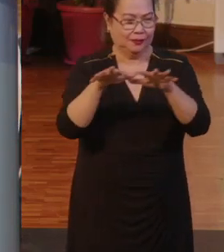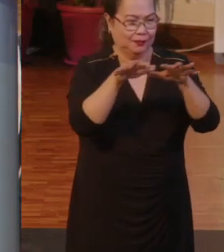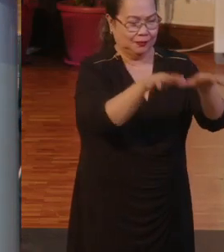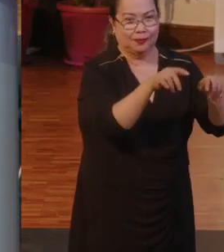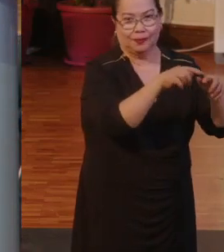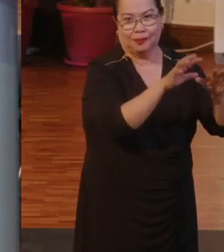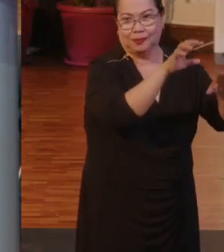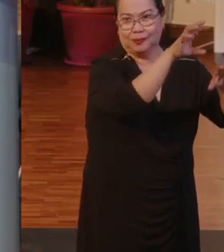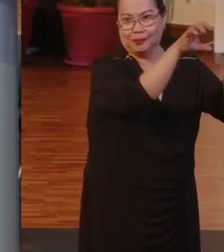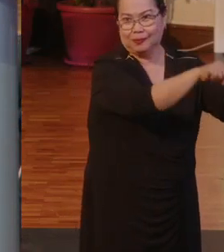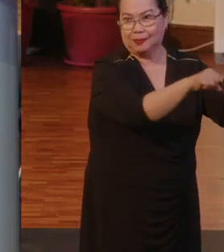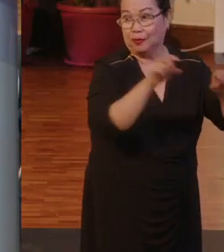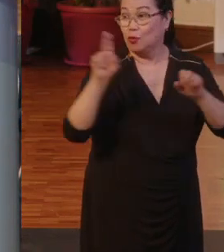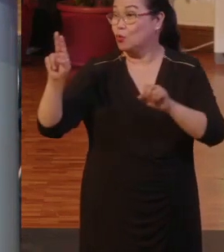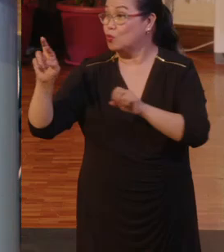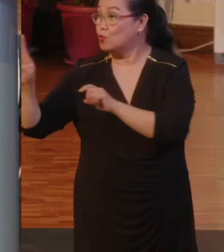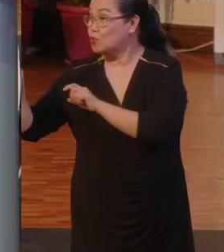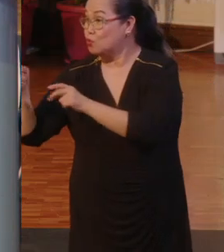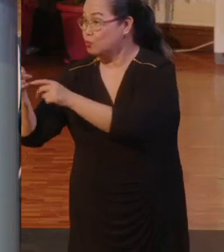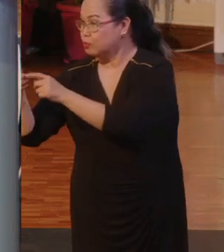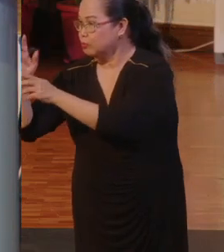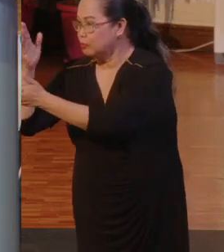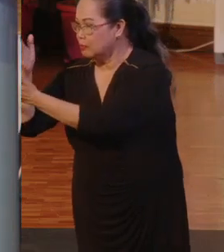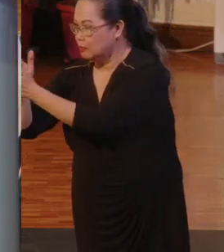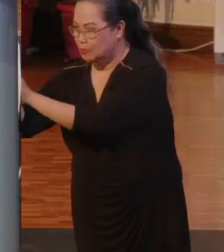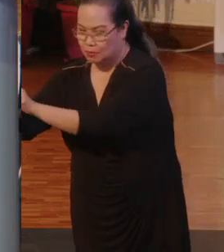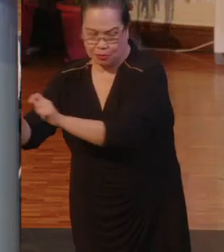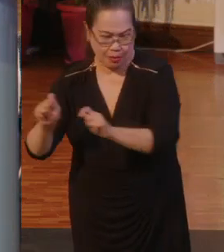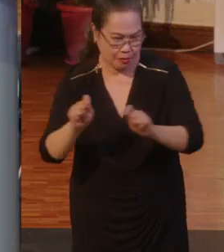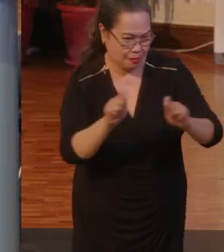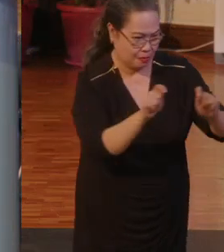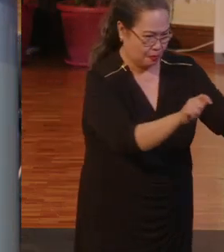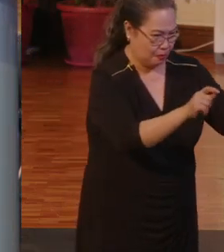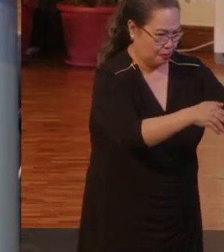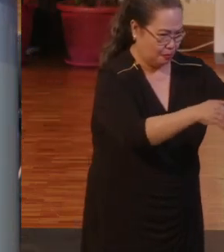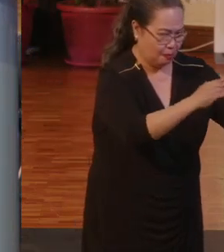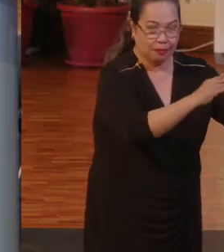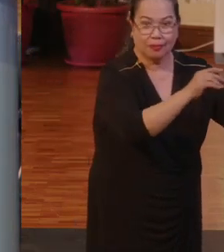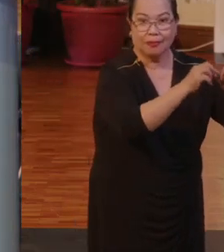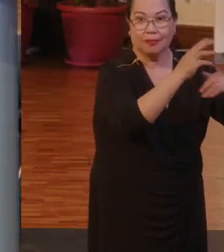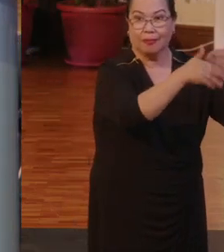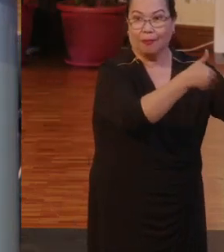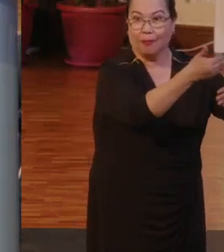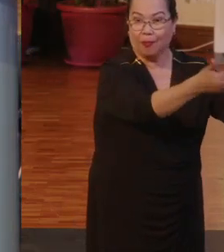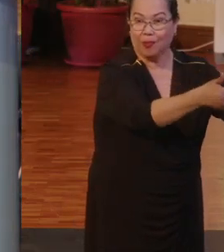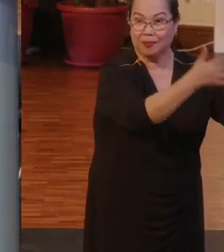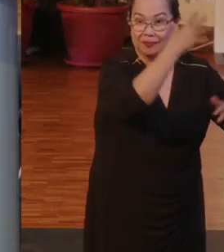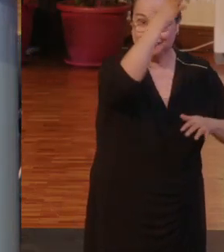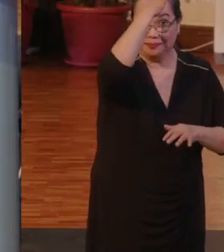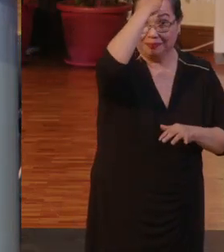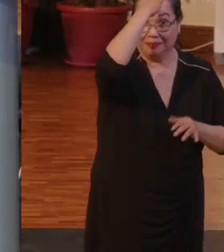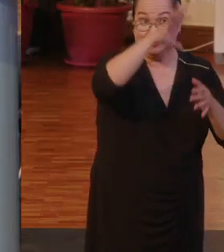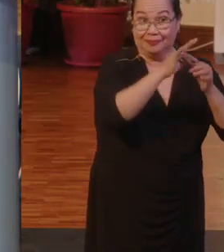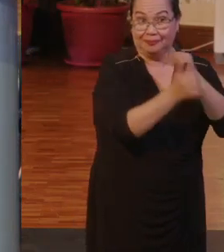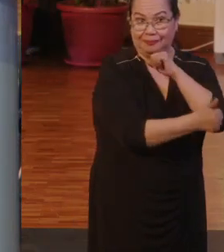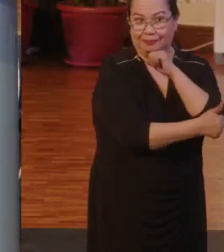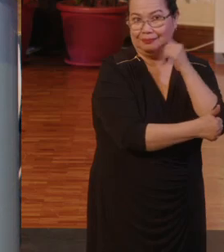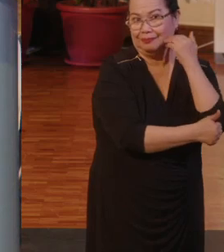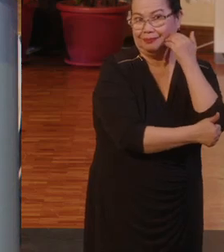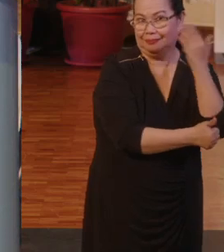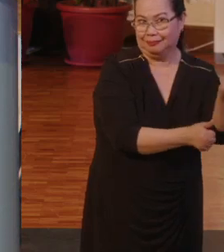of Canaan. And when they had came to Haran, they settled there. The days of Terah were 205 years, and Terah died